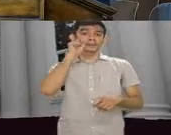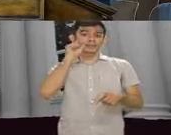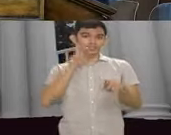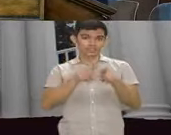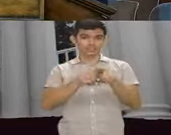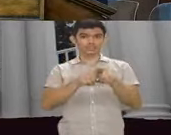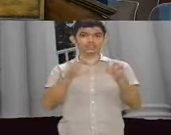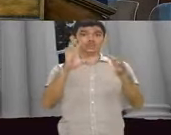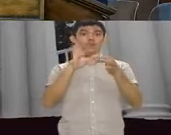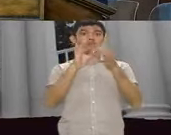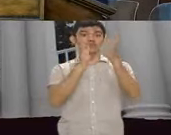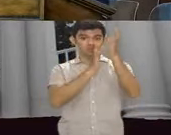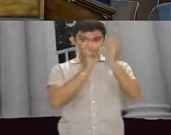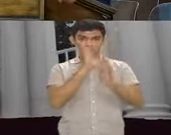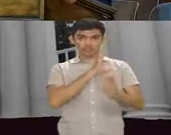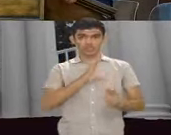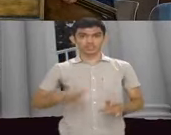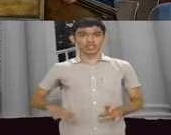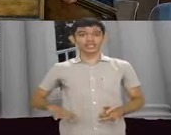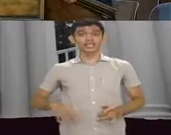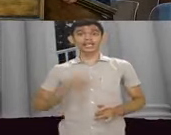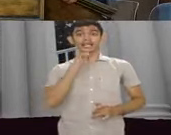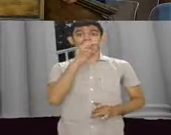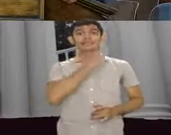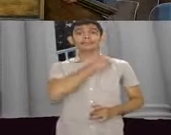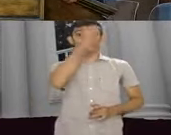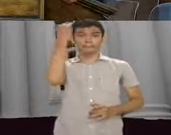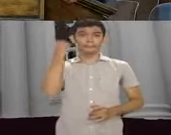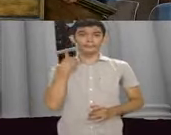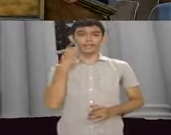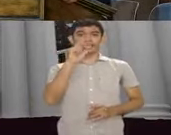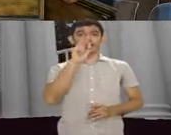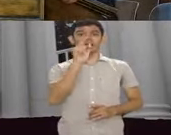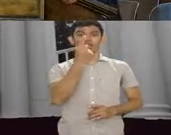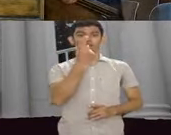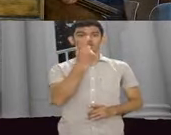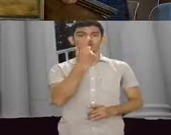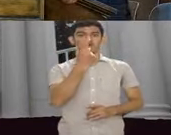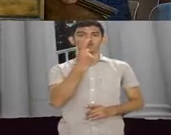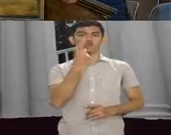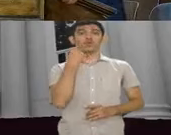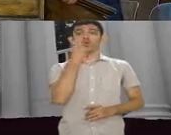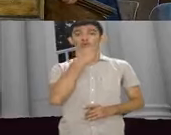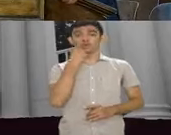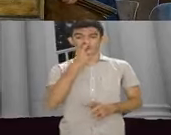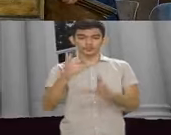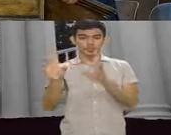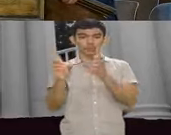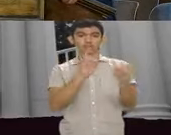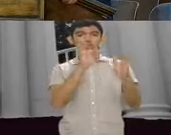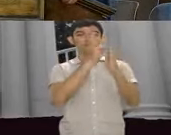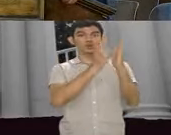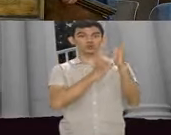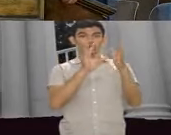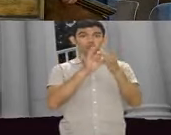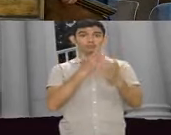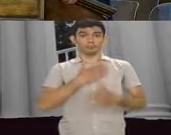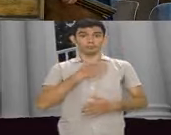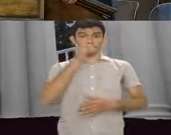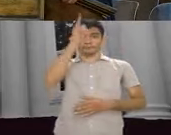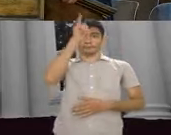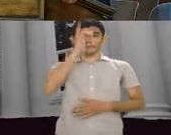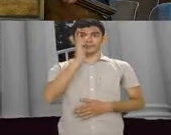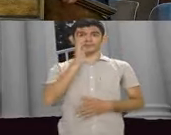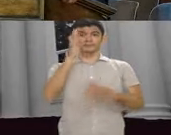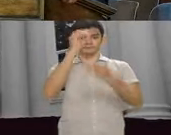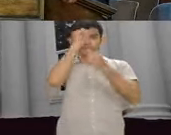or sister sa atong Ginoo. And verse number 50, whosoever shall do the will of my Father which is in heaven,